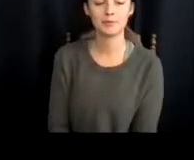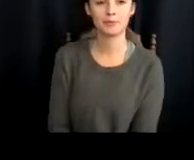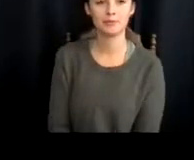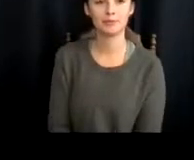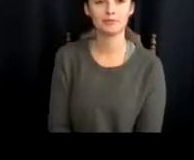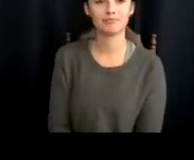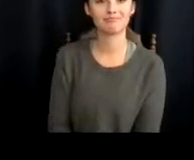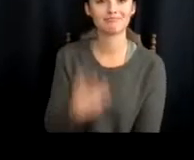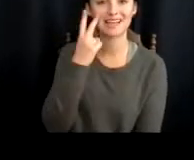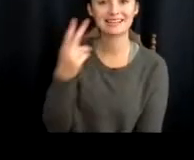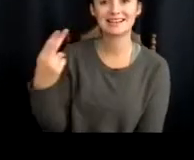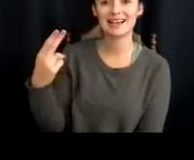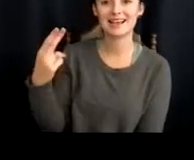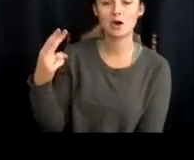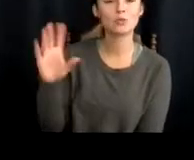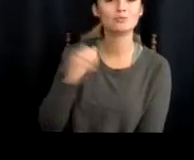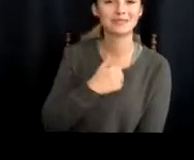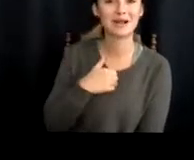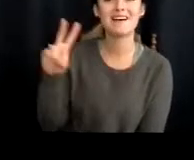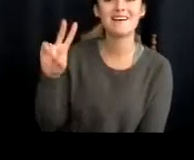I see a hand from Hannah or Viola, sorry.